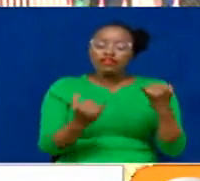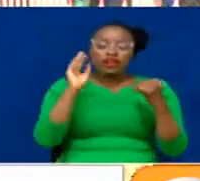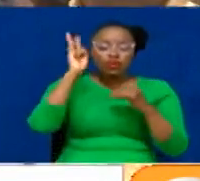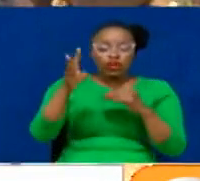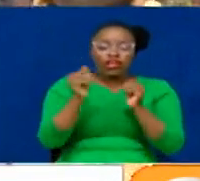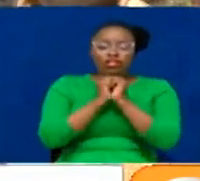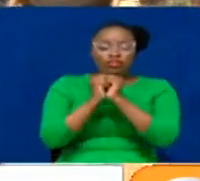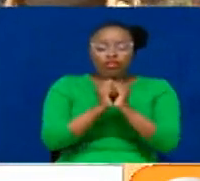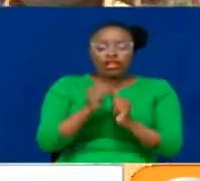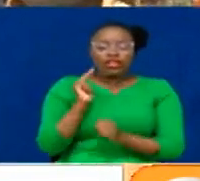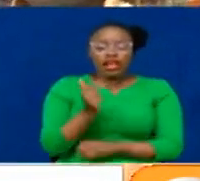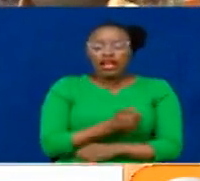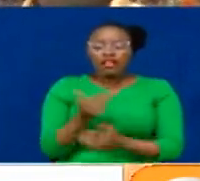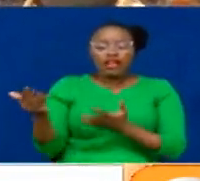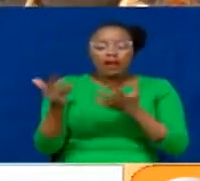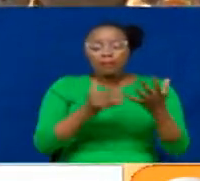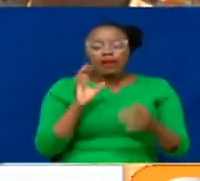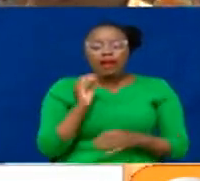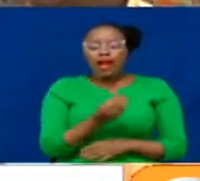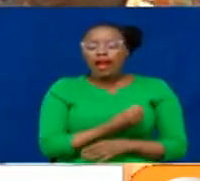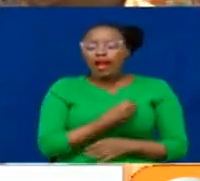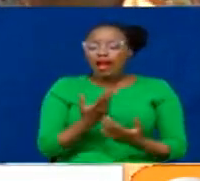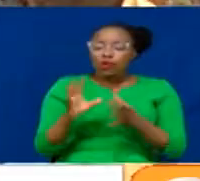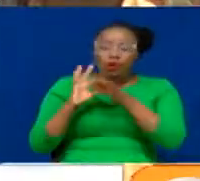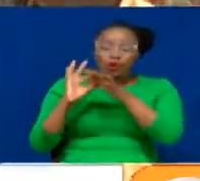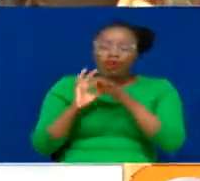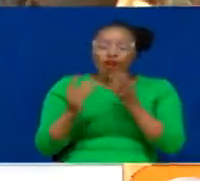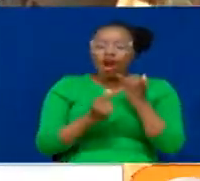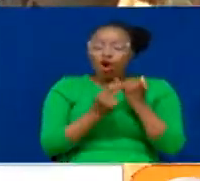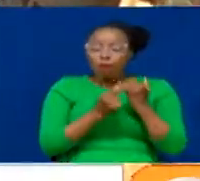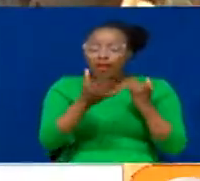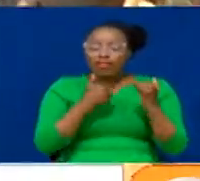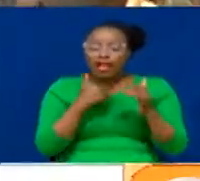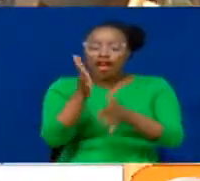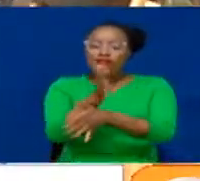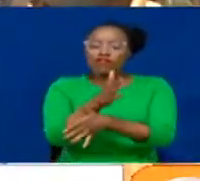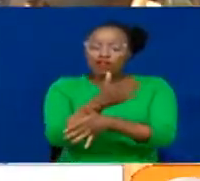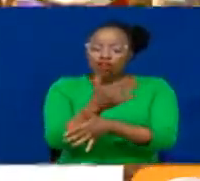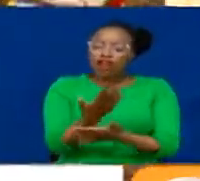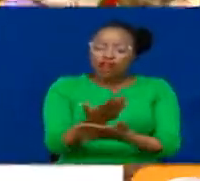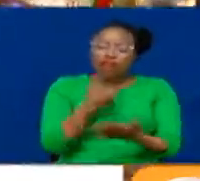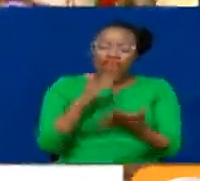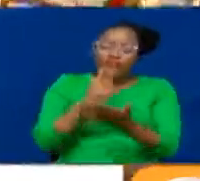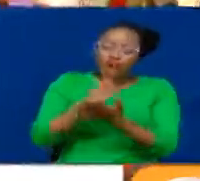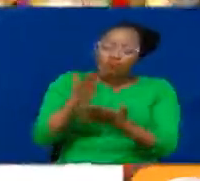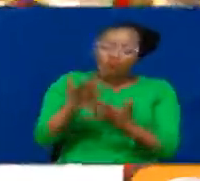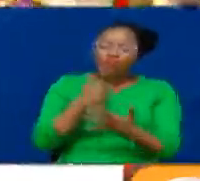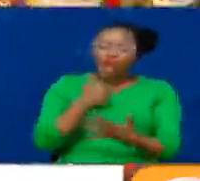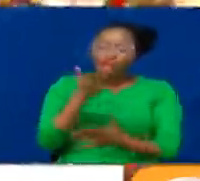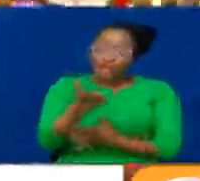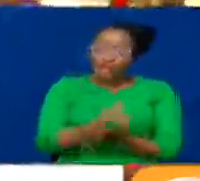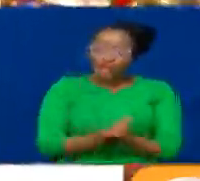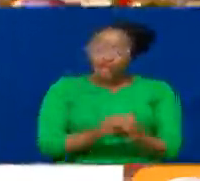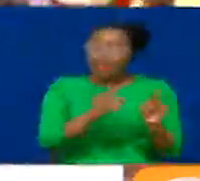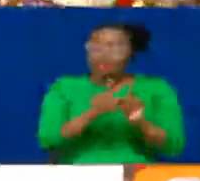tuwe pamoja. Tumekuja na vitu zetu traditional, omena iko hapa, samaki ya obambla.